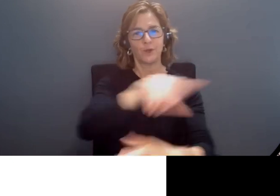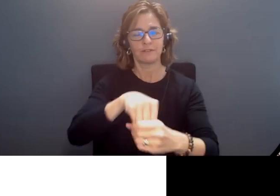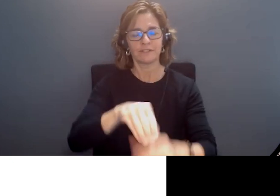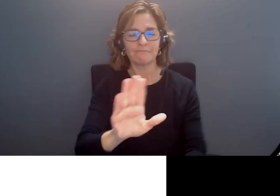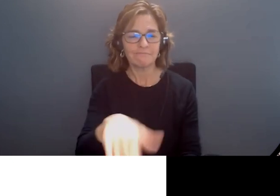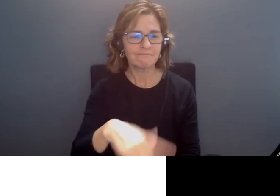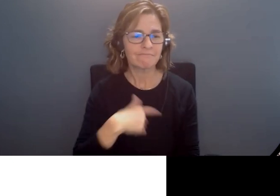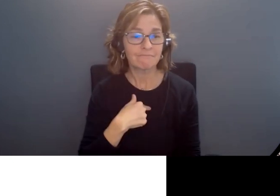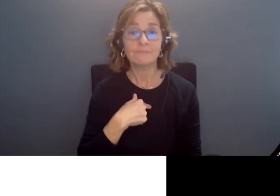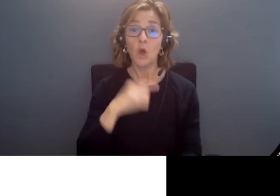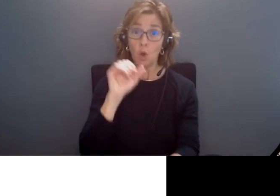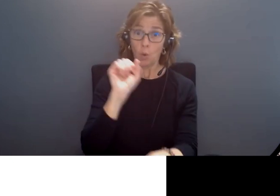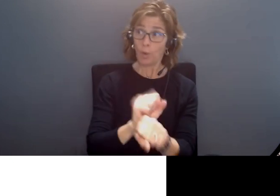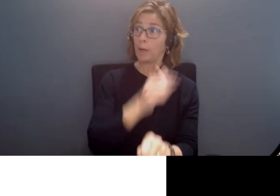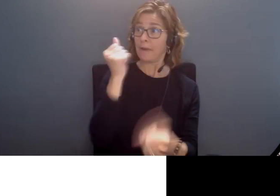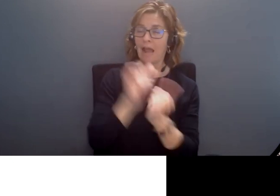together than apart.